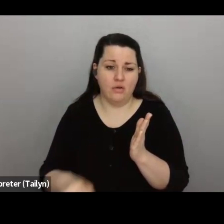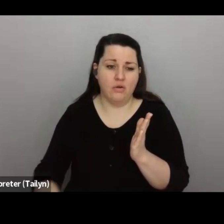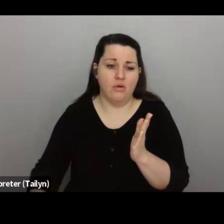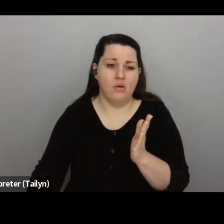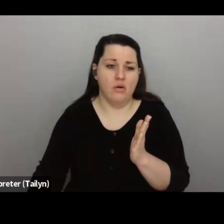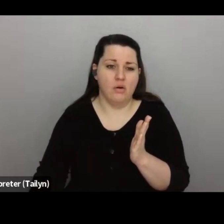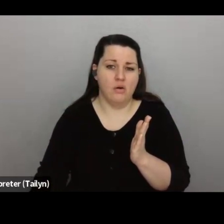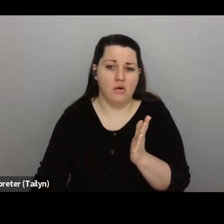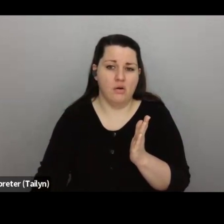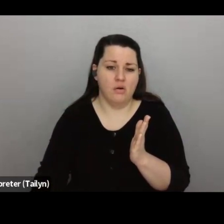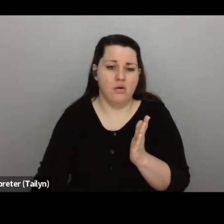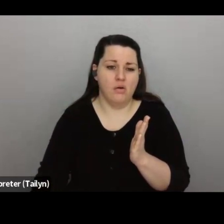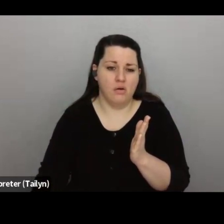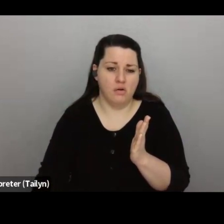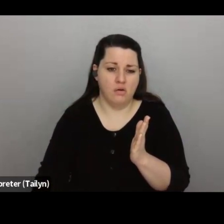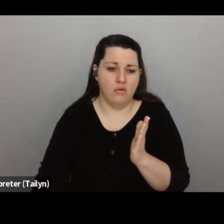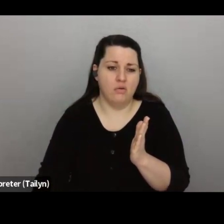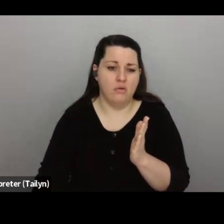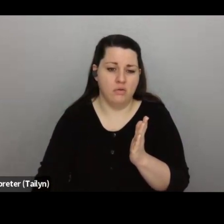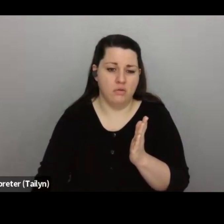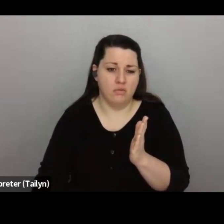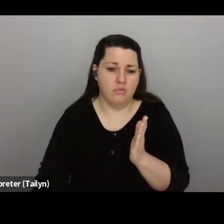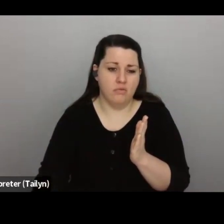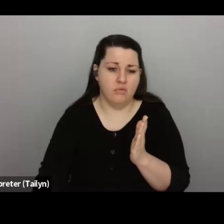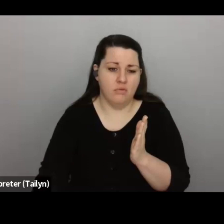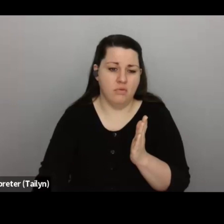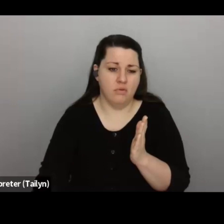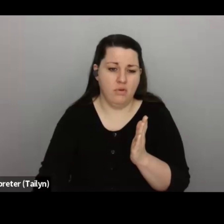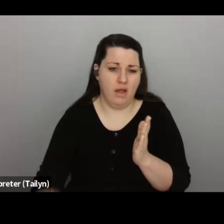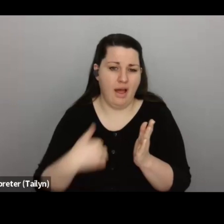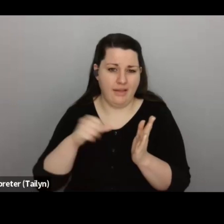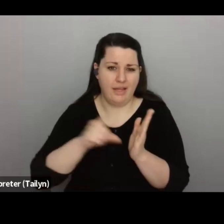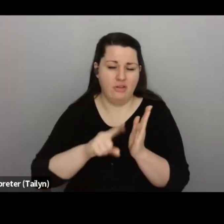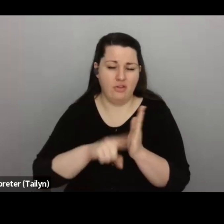later today and send them off to Kinsley. But